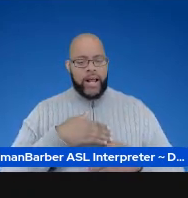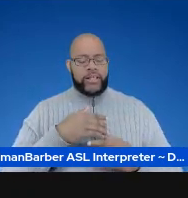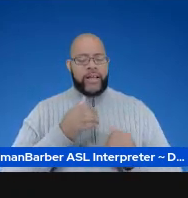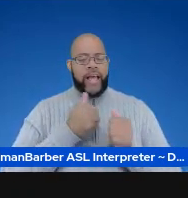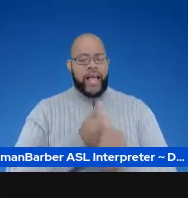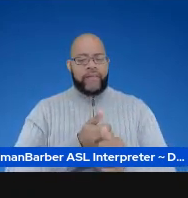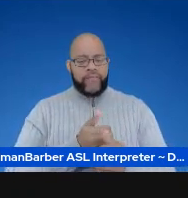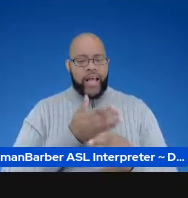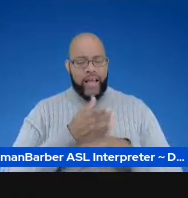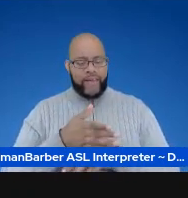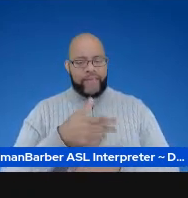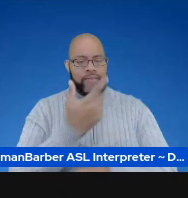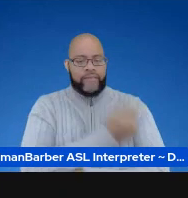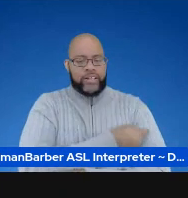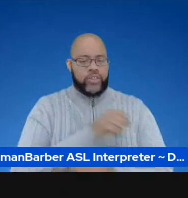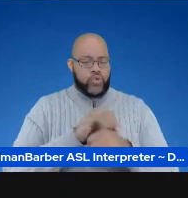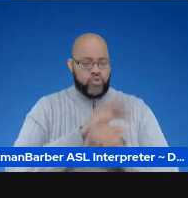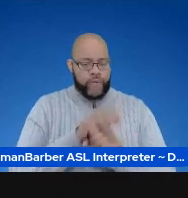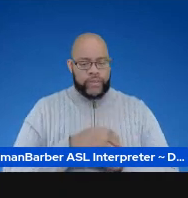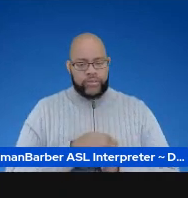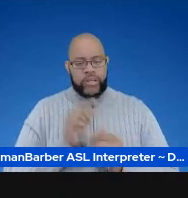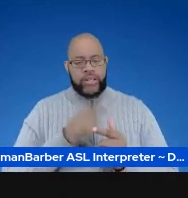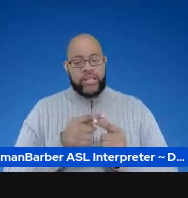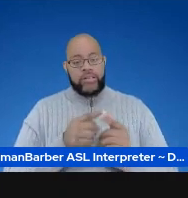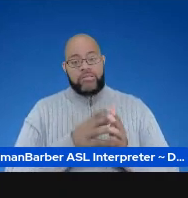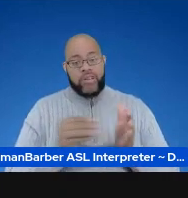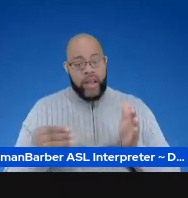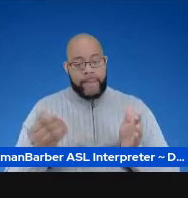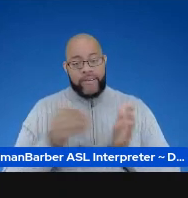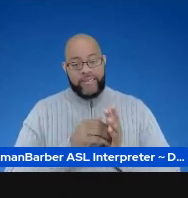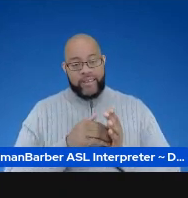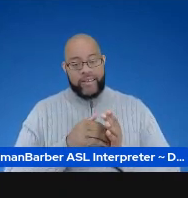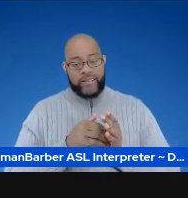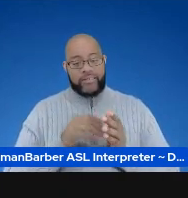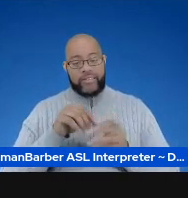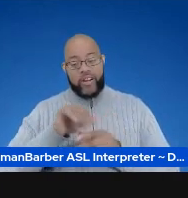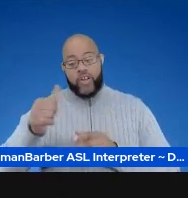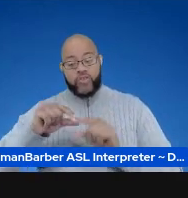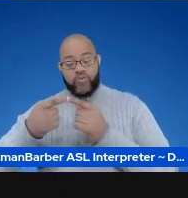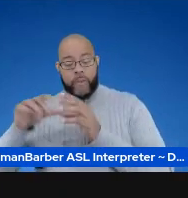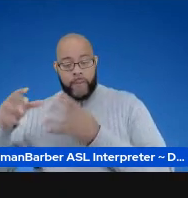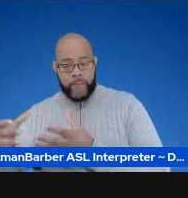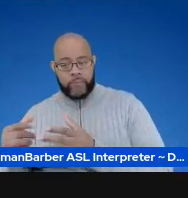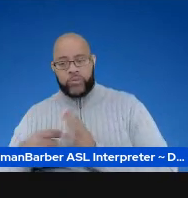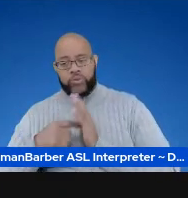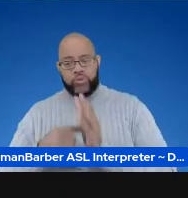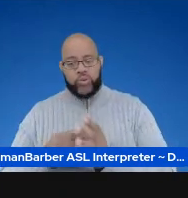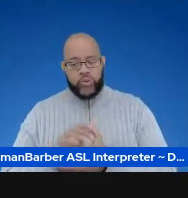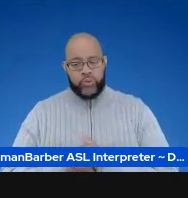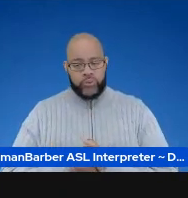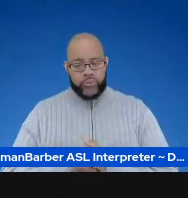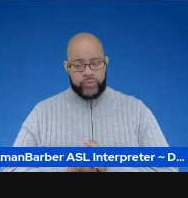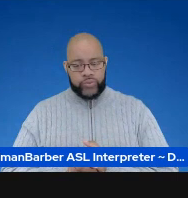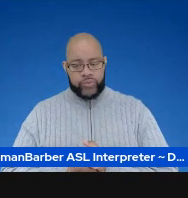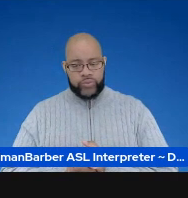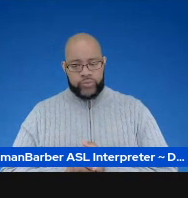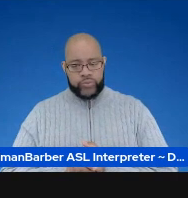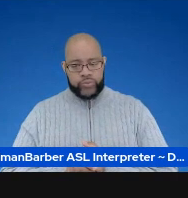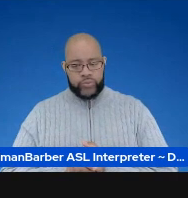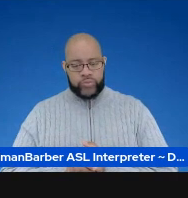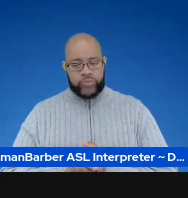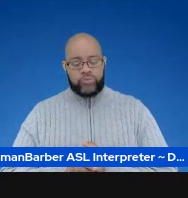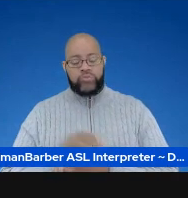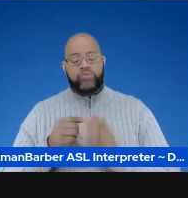vaccine. We were then able to replicate that in a replication cohort, and again, just showing that the presence